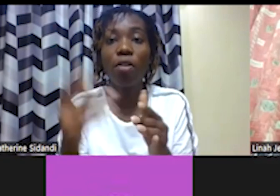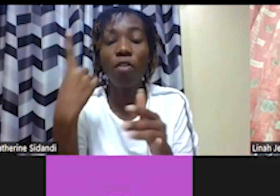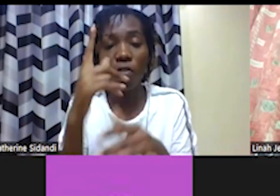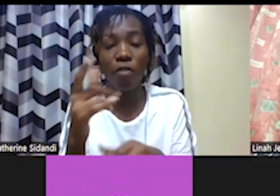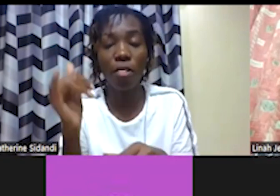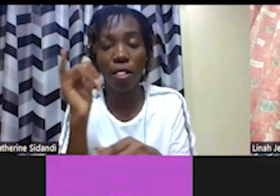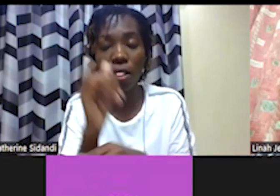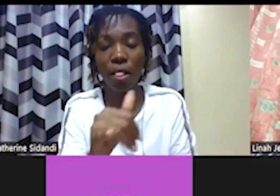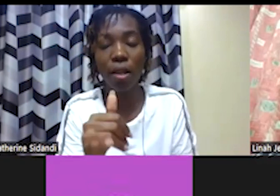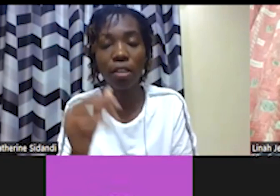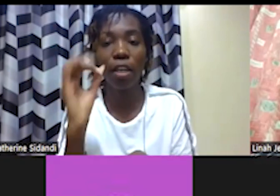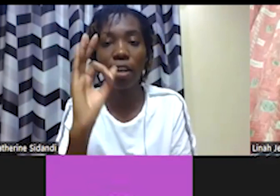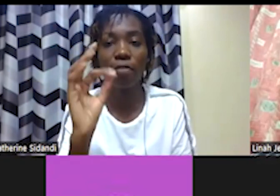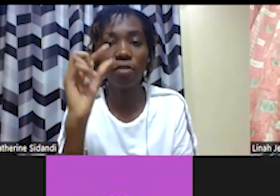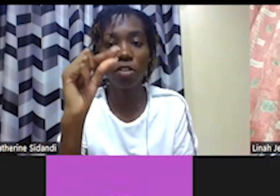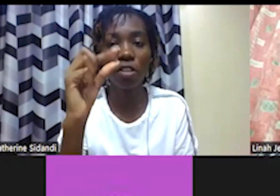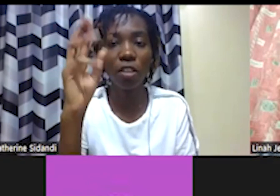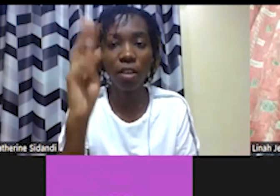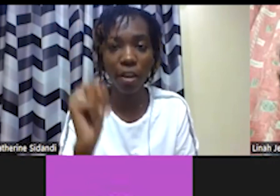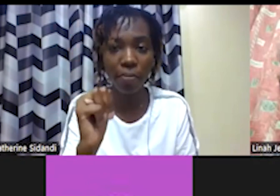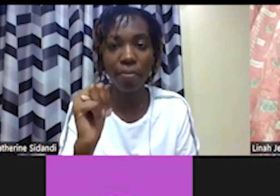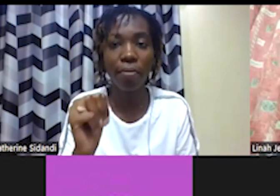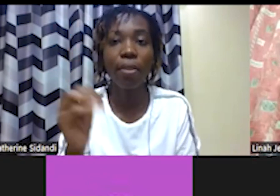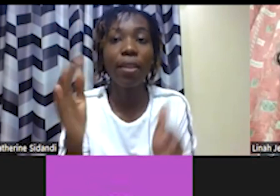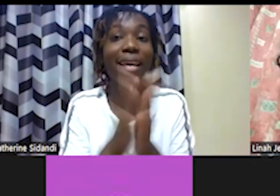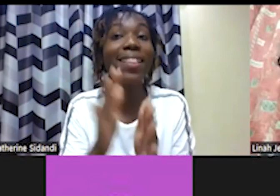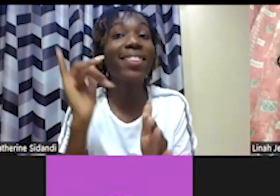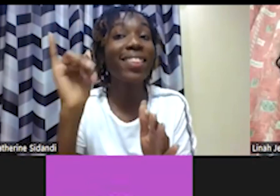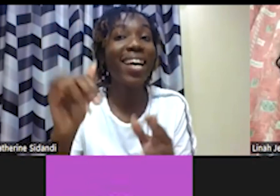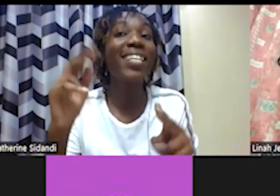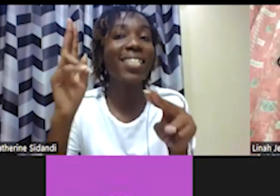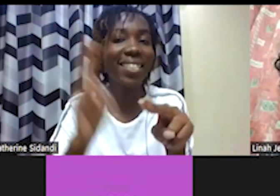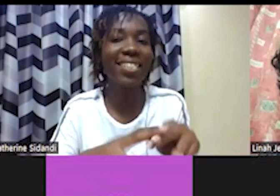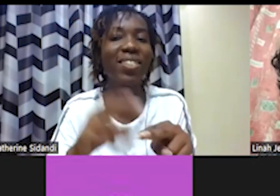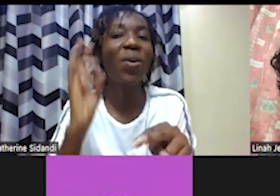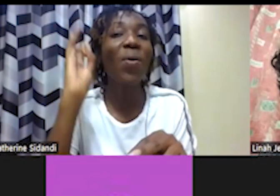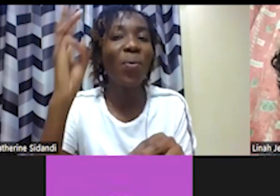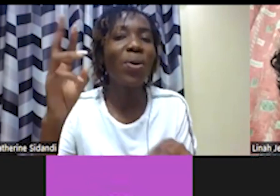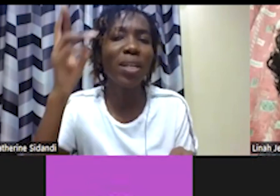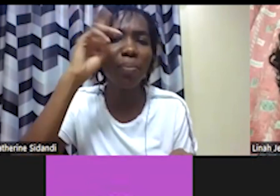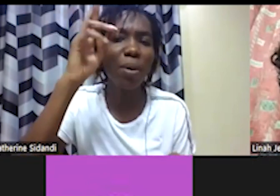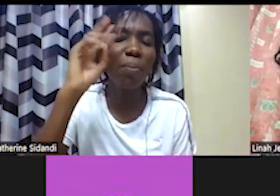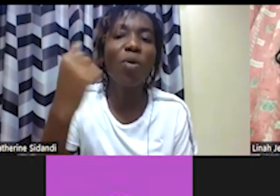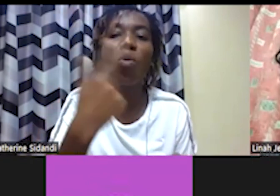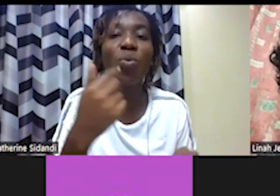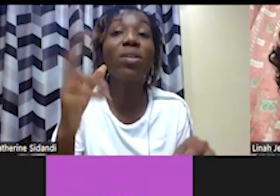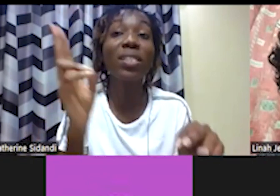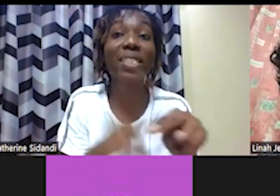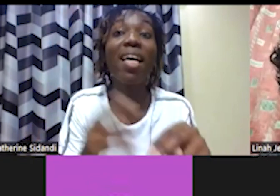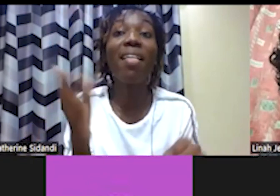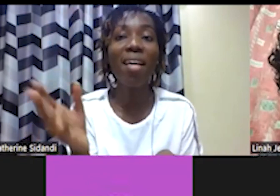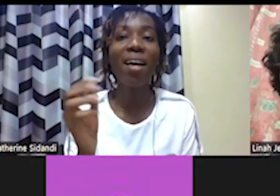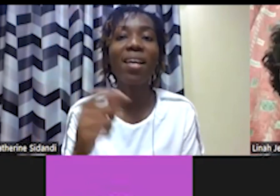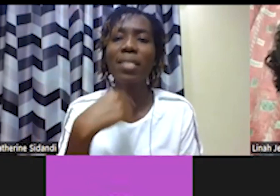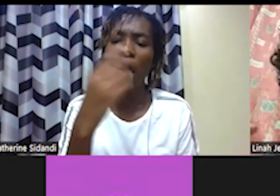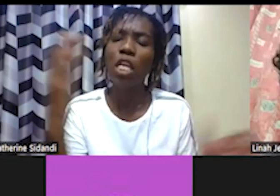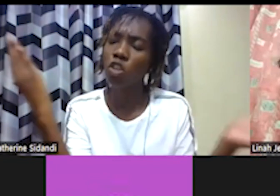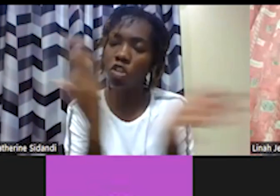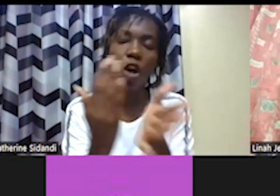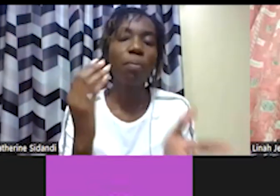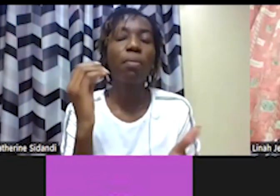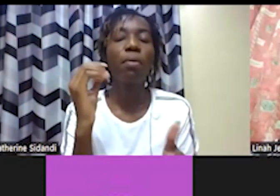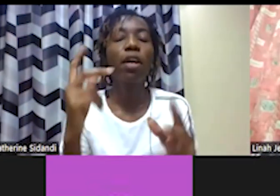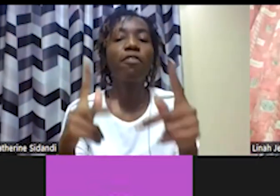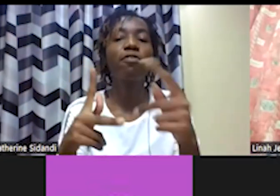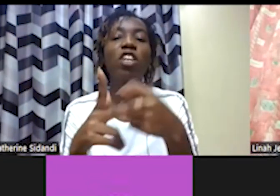of FGM. At least that seat, they will remember who sat there. She said, stop FGM. What about